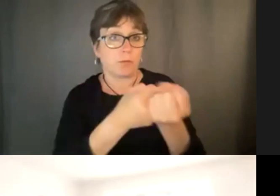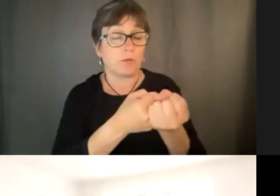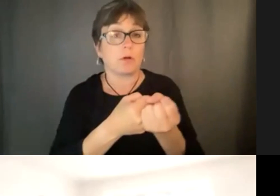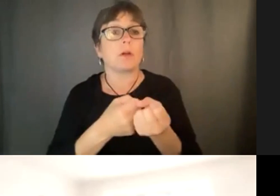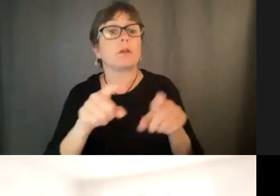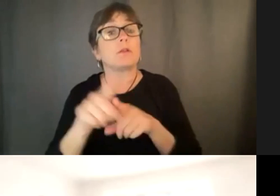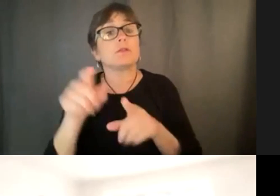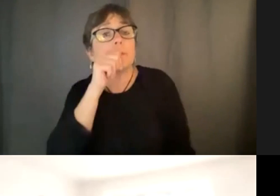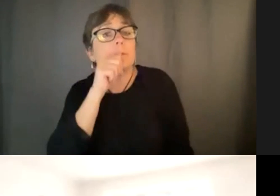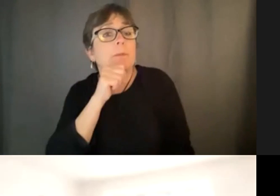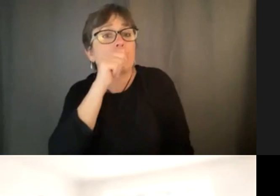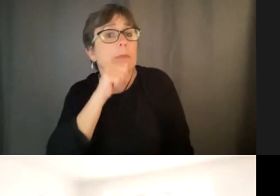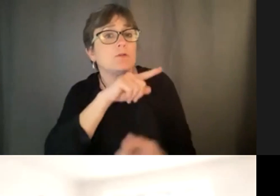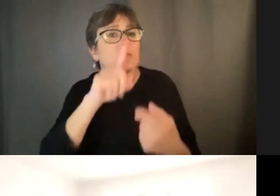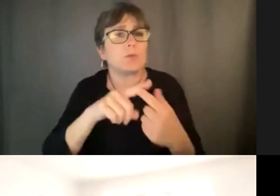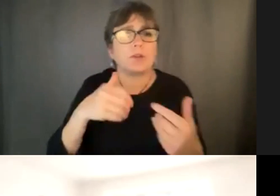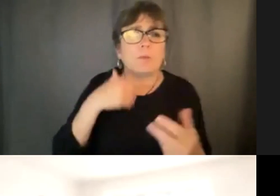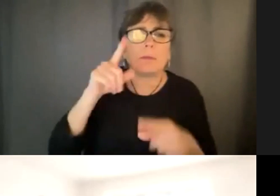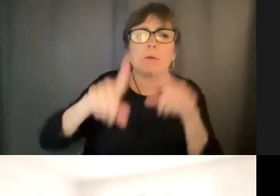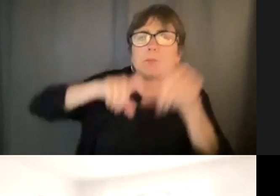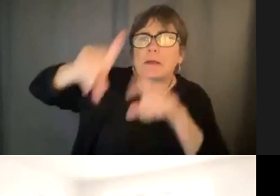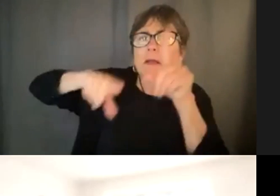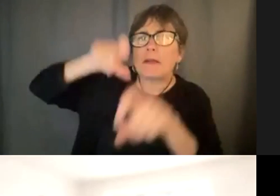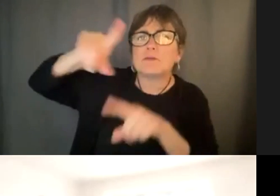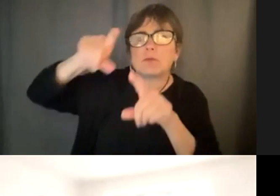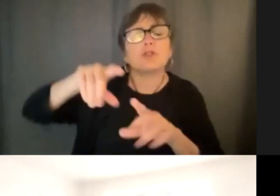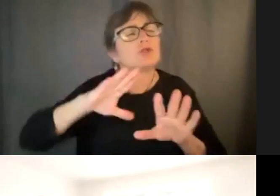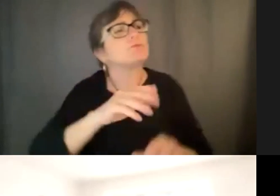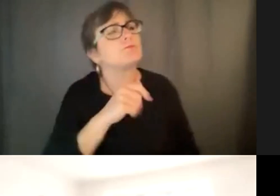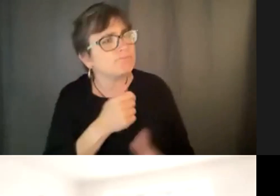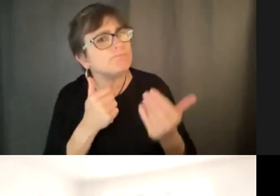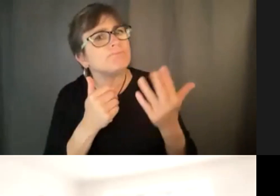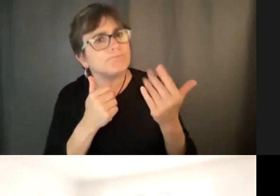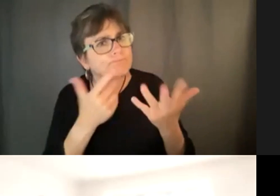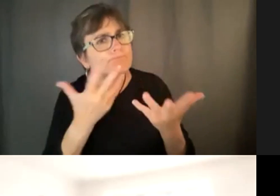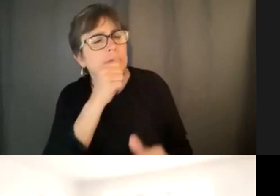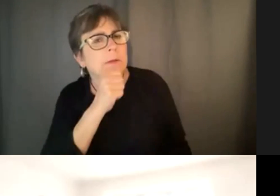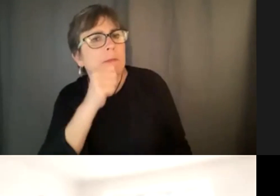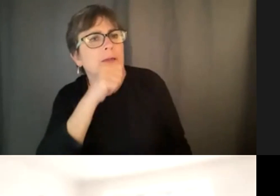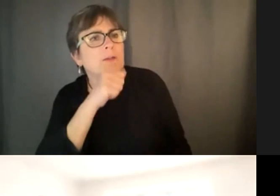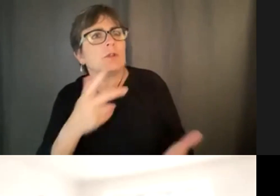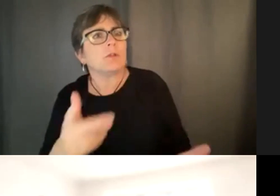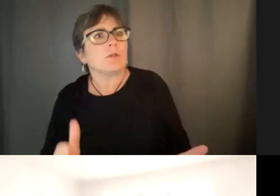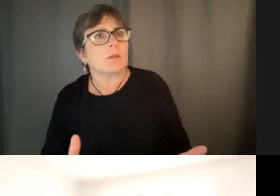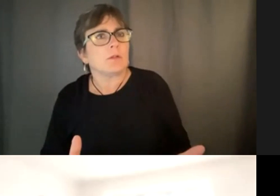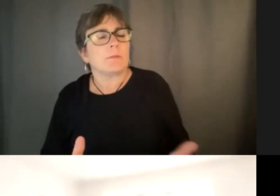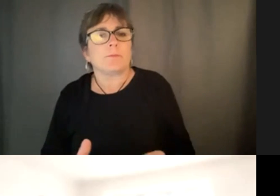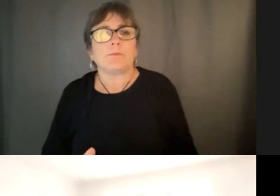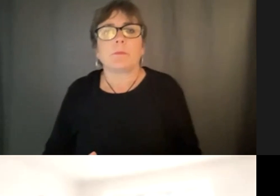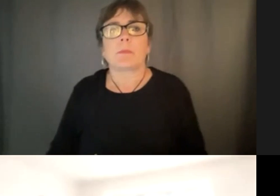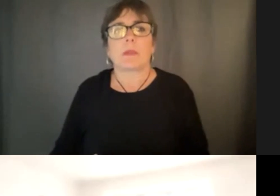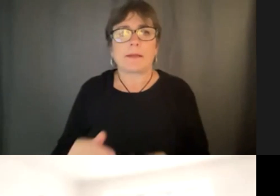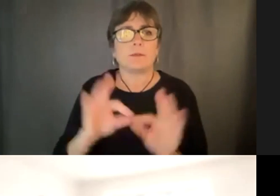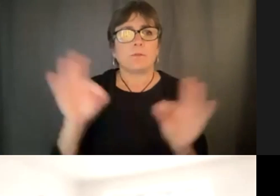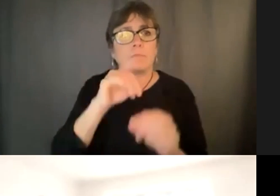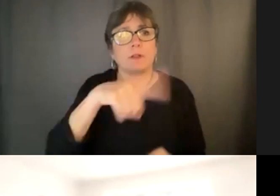youth are asking questions, to be able to understand what you're asking And that's why the framework of providing a